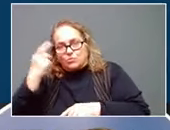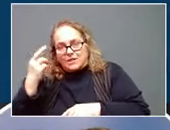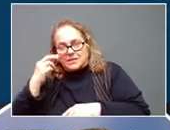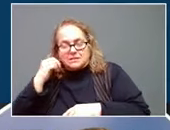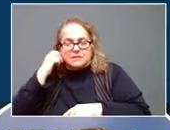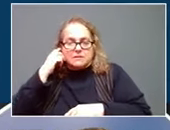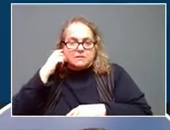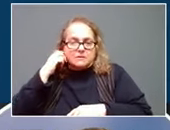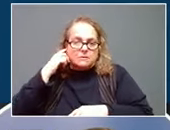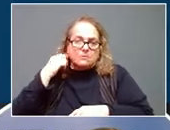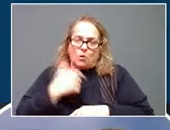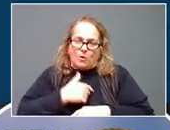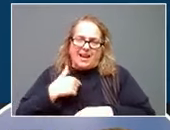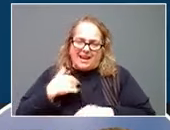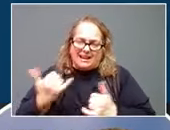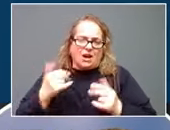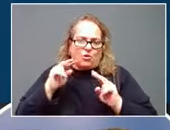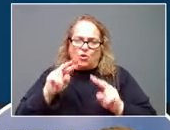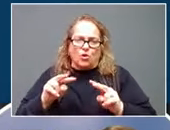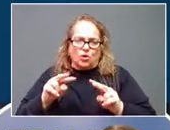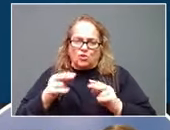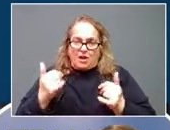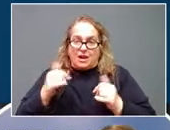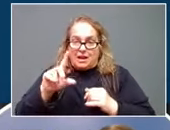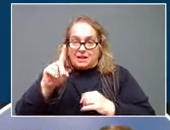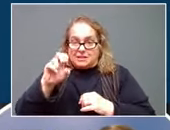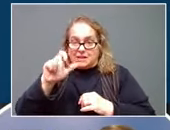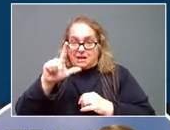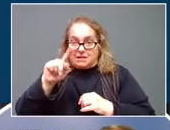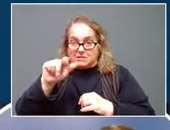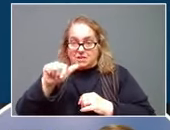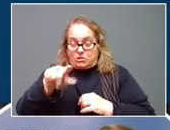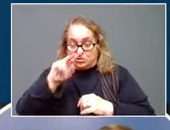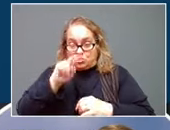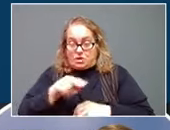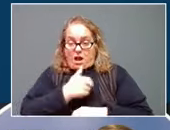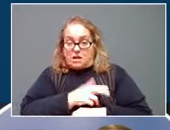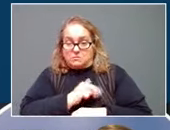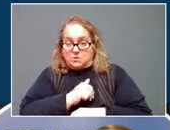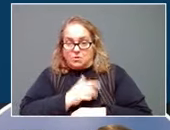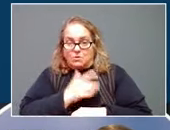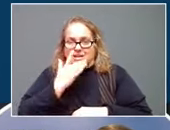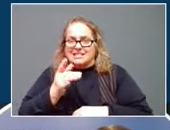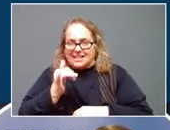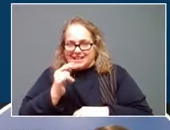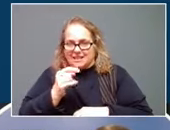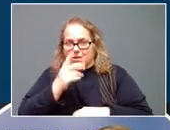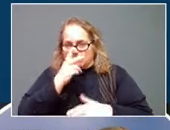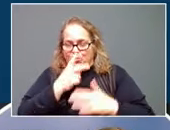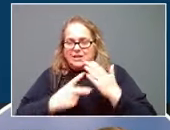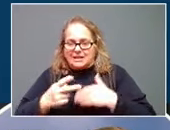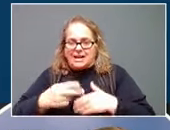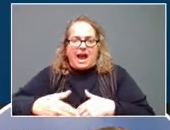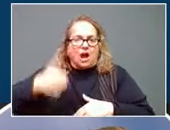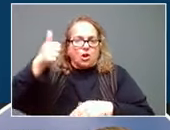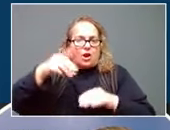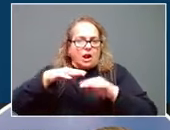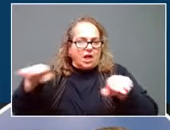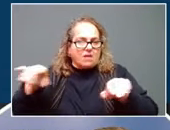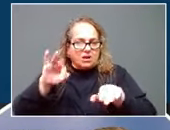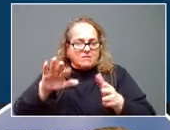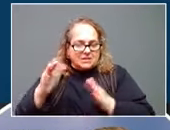looking at that right now, whereas in Delta, we looked at hospitalizations because it predicted a higher level of death. Certainly there's